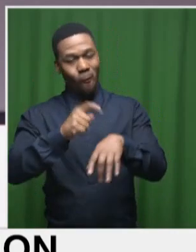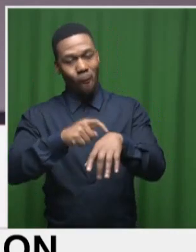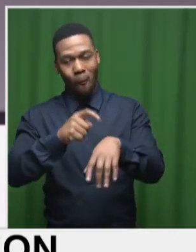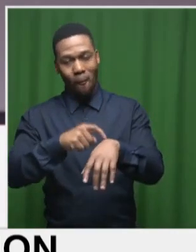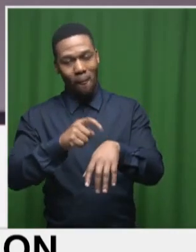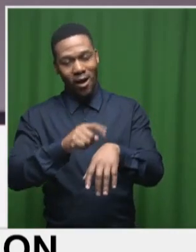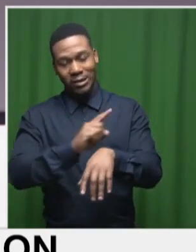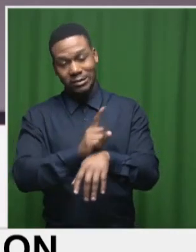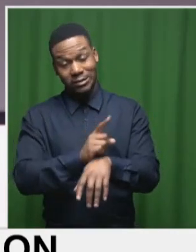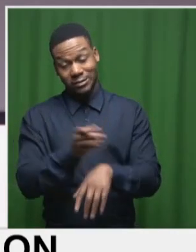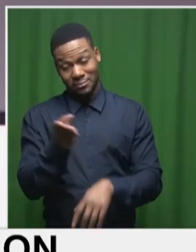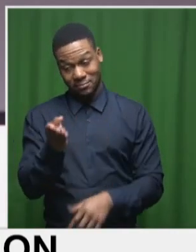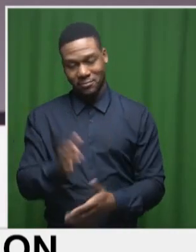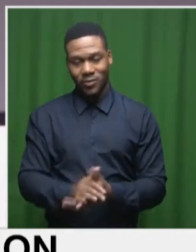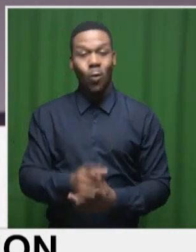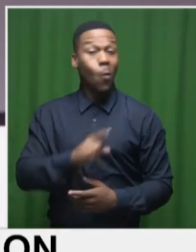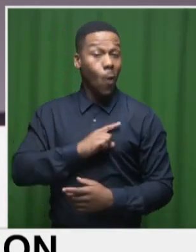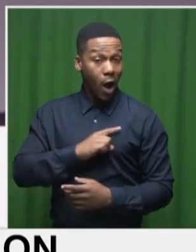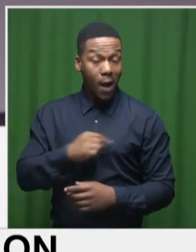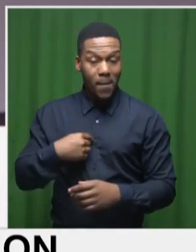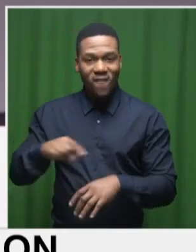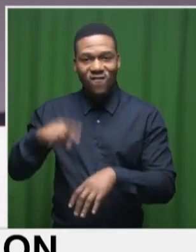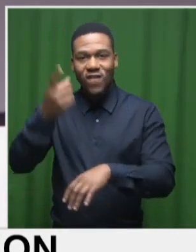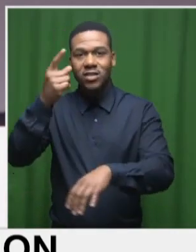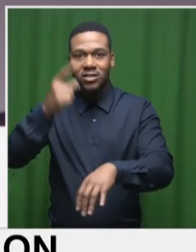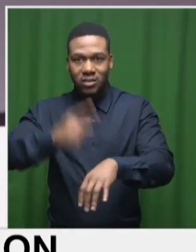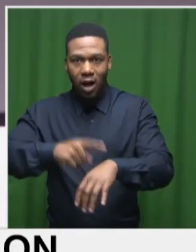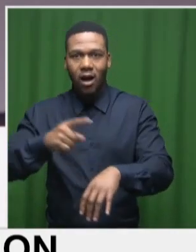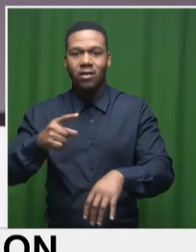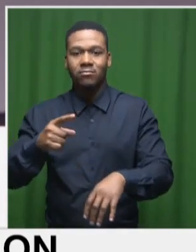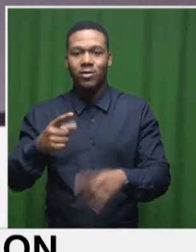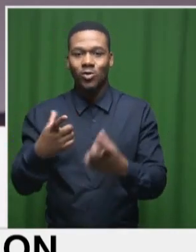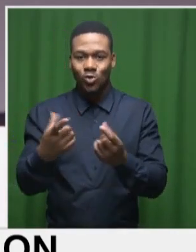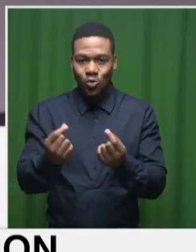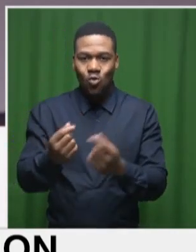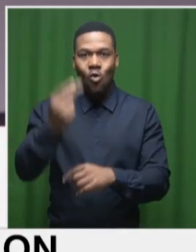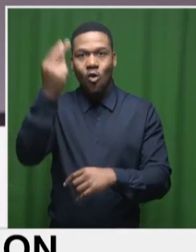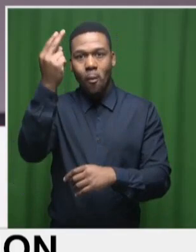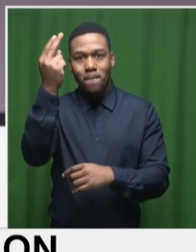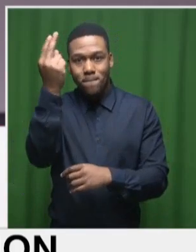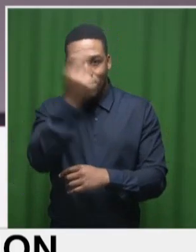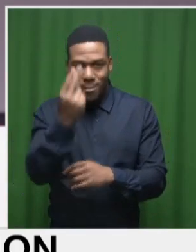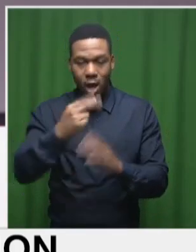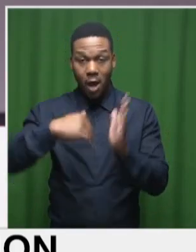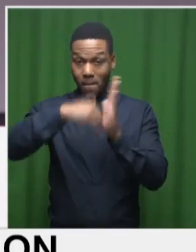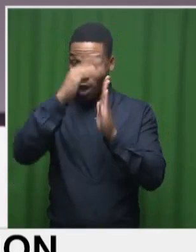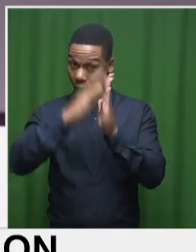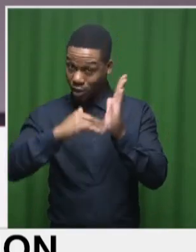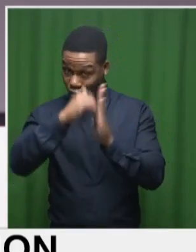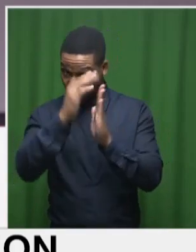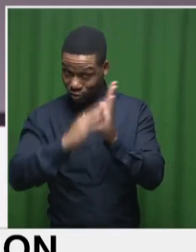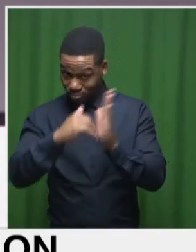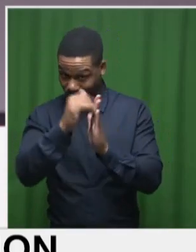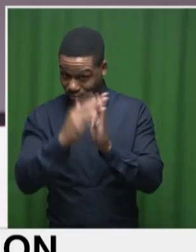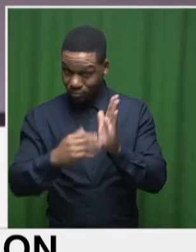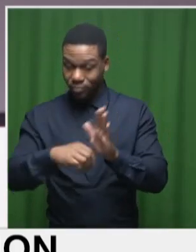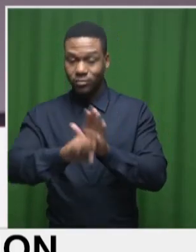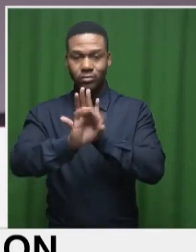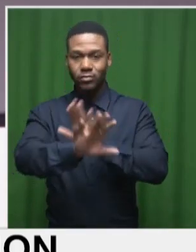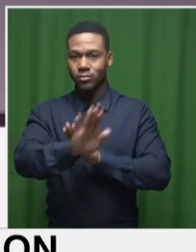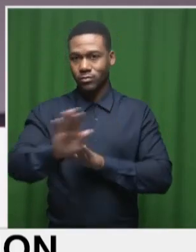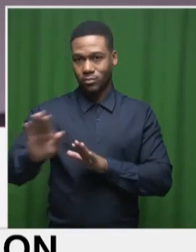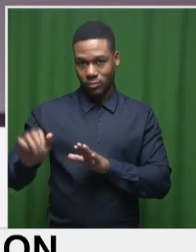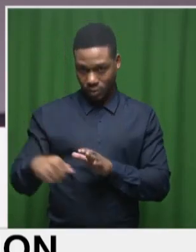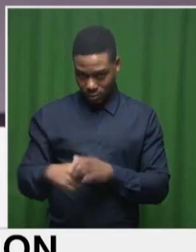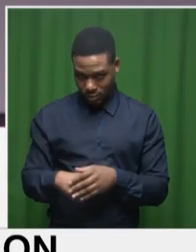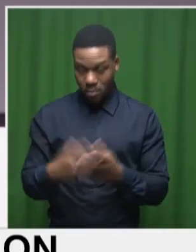the first time I did an art, like a painting exhibition, because that was an exhibition of like just paintings.